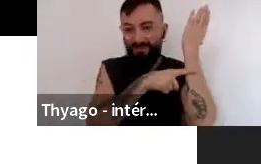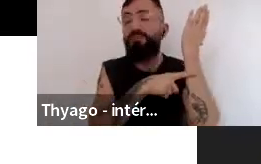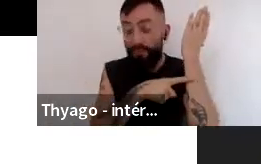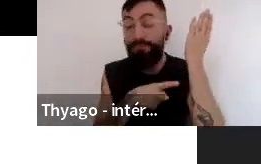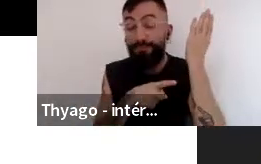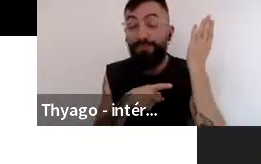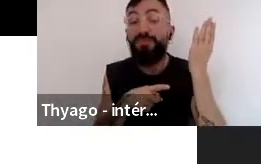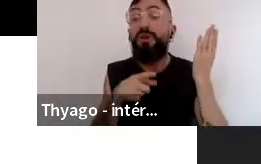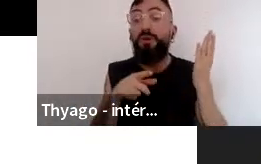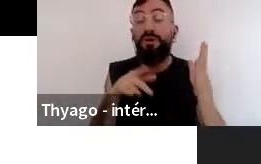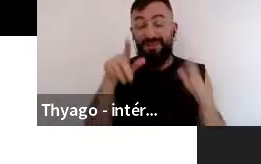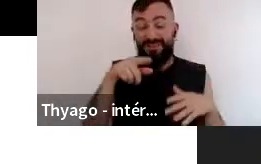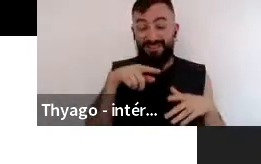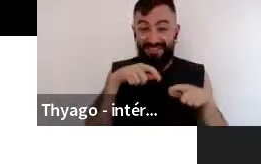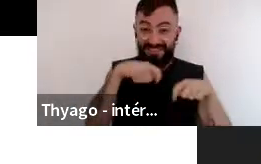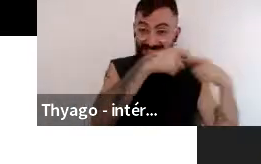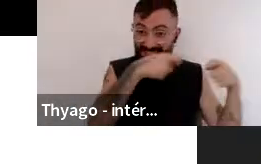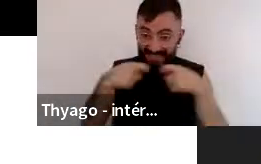only share